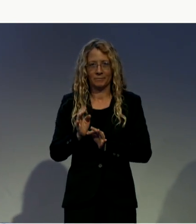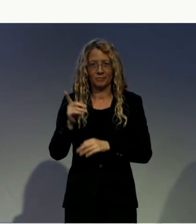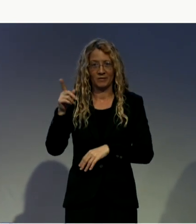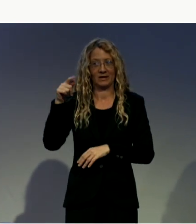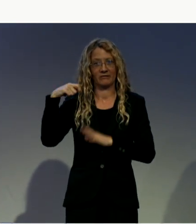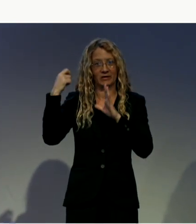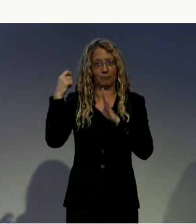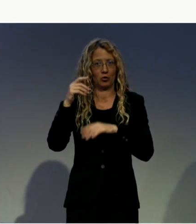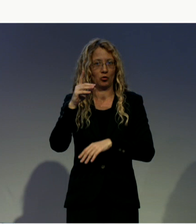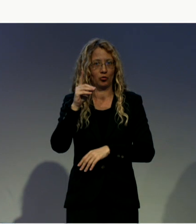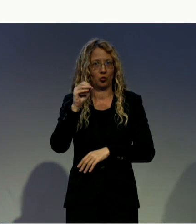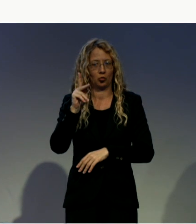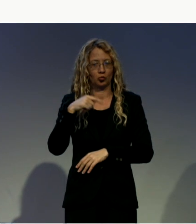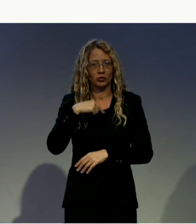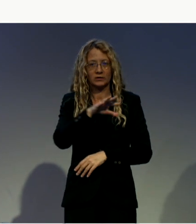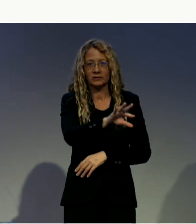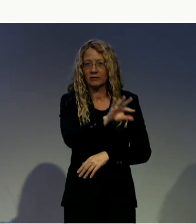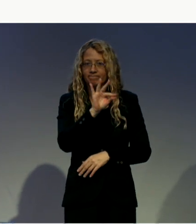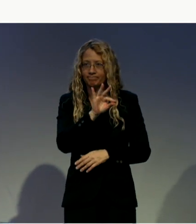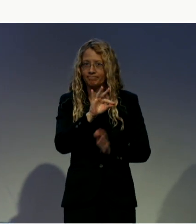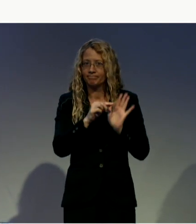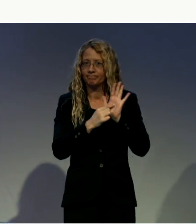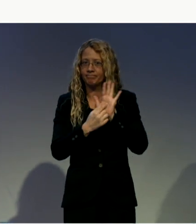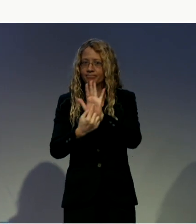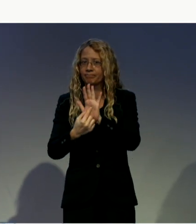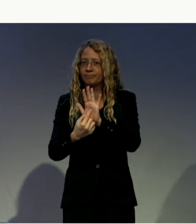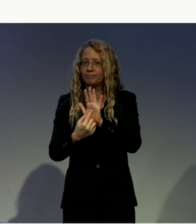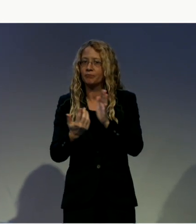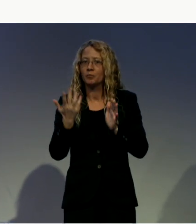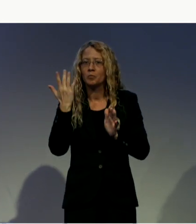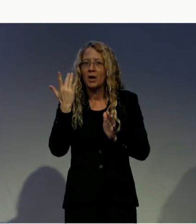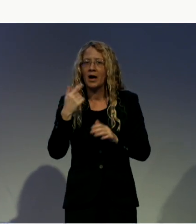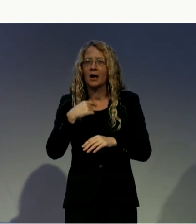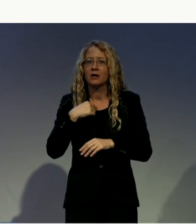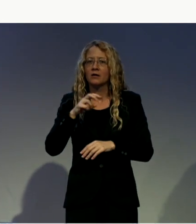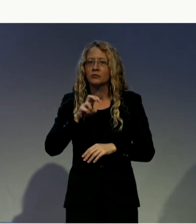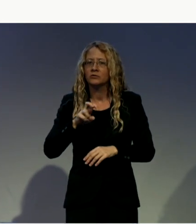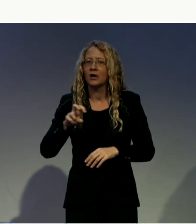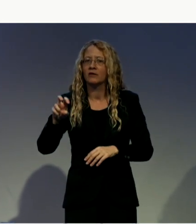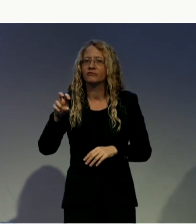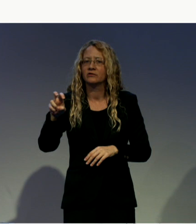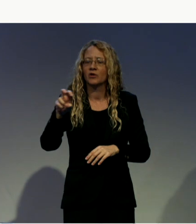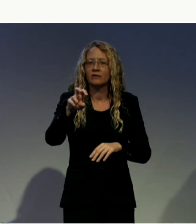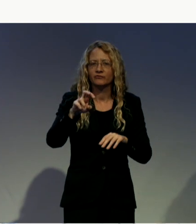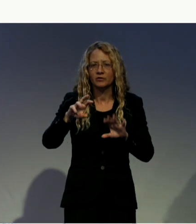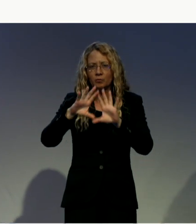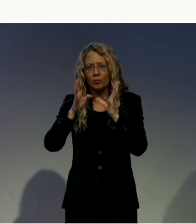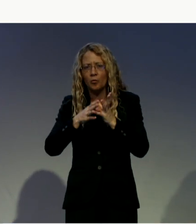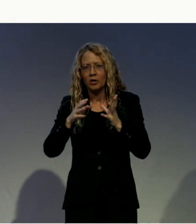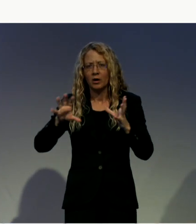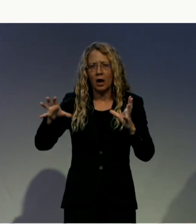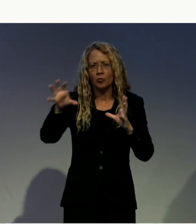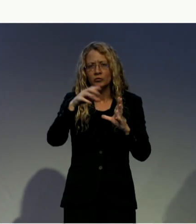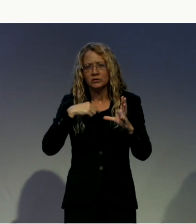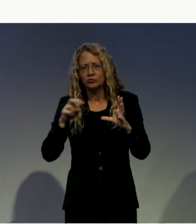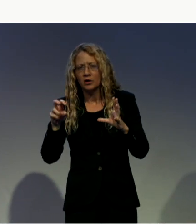my journey, I realized that where I'm coming from, sometimes, just as my colleagues have said earlier, people tell stories